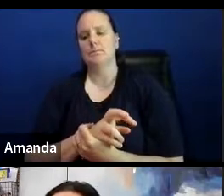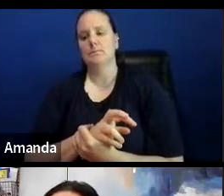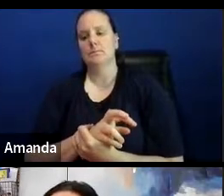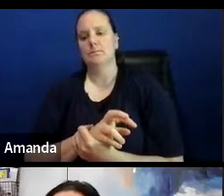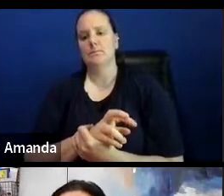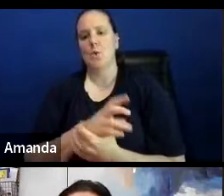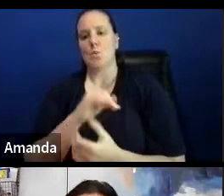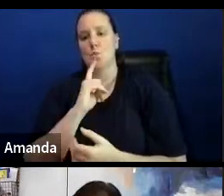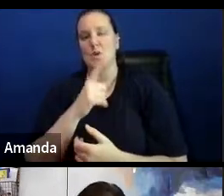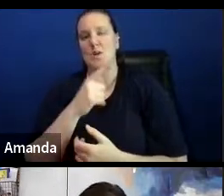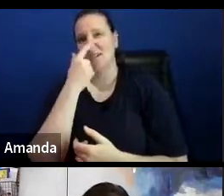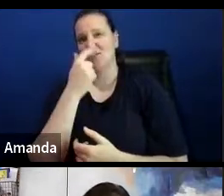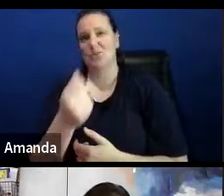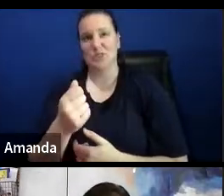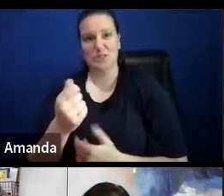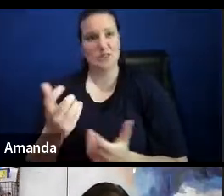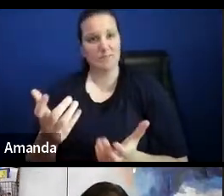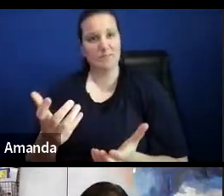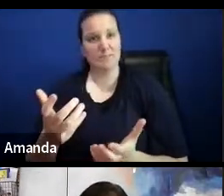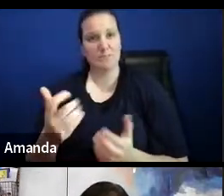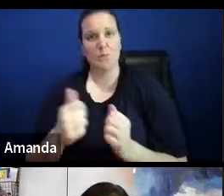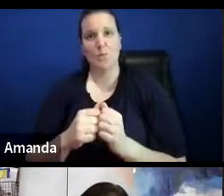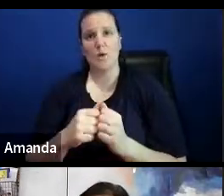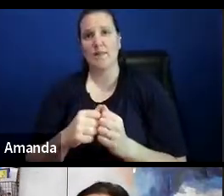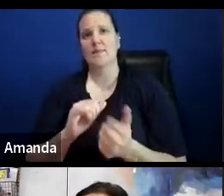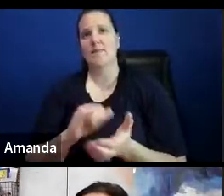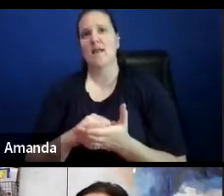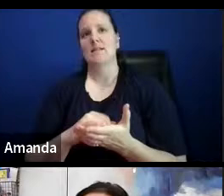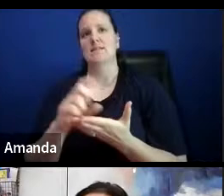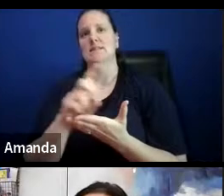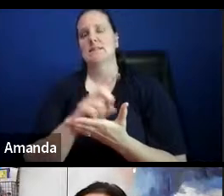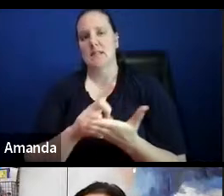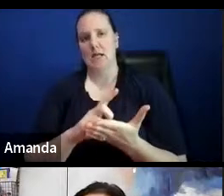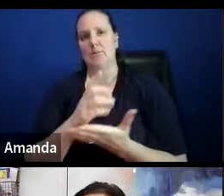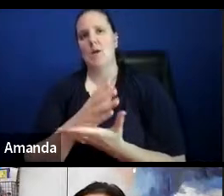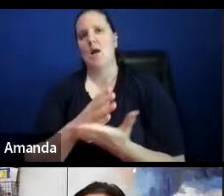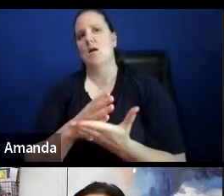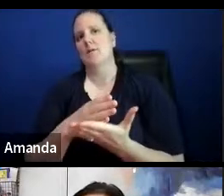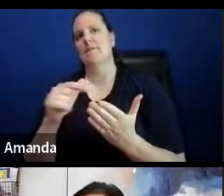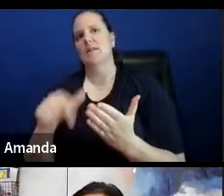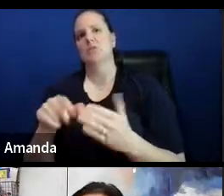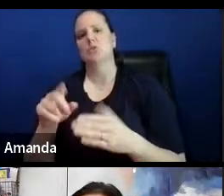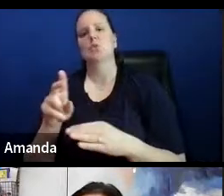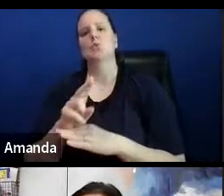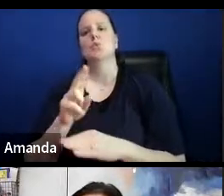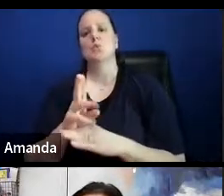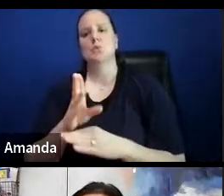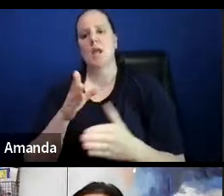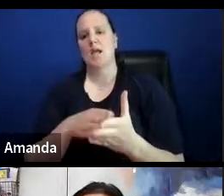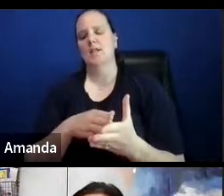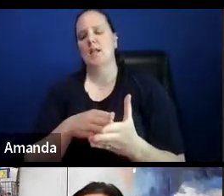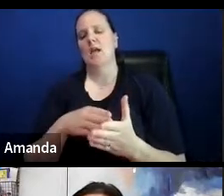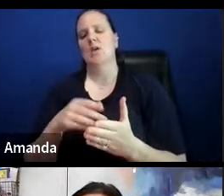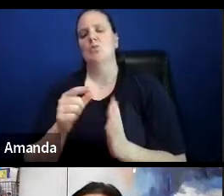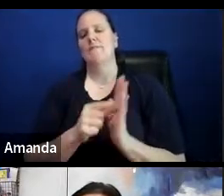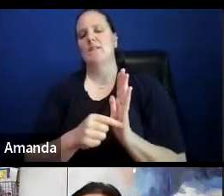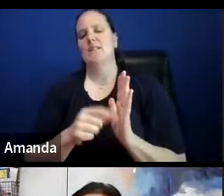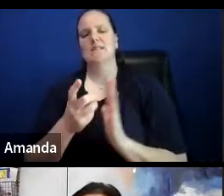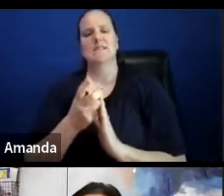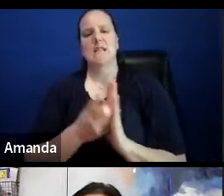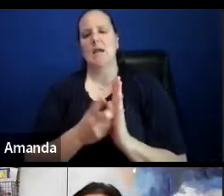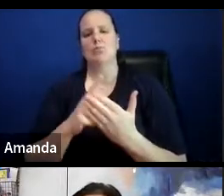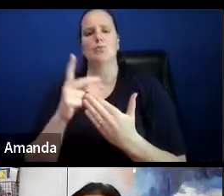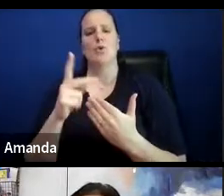I'm really interested in under the physical design aspect of this. It says use anti-graffiti designs in the program